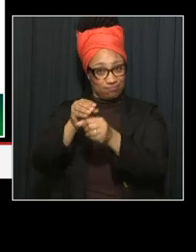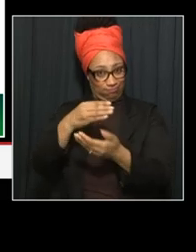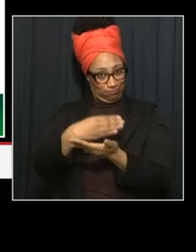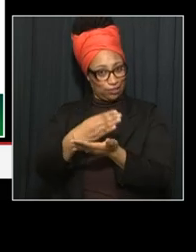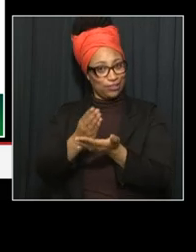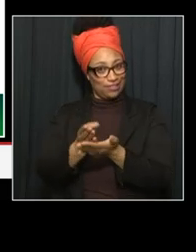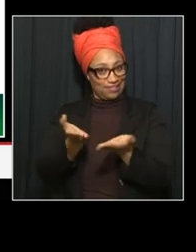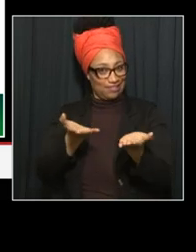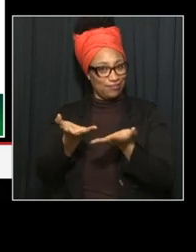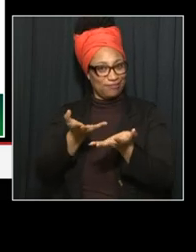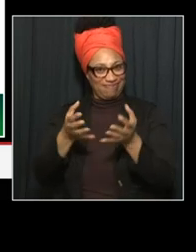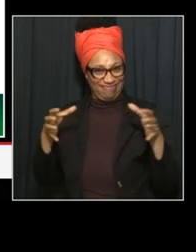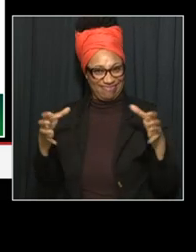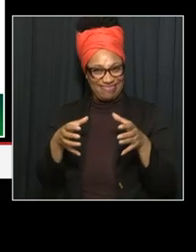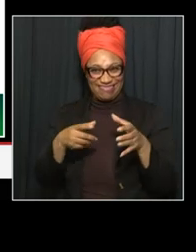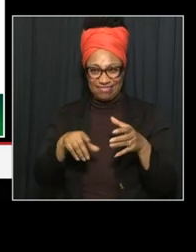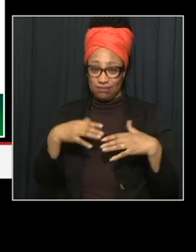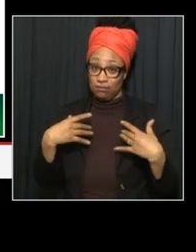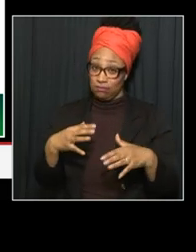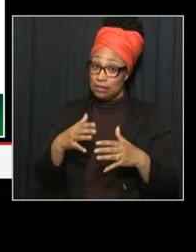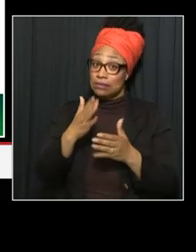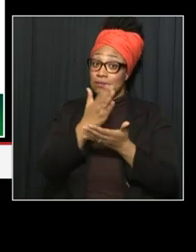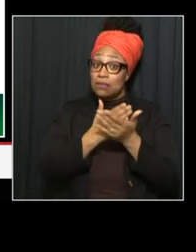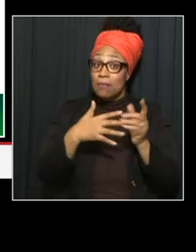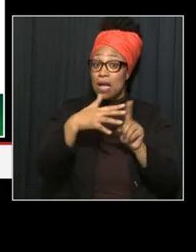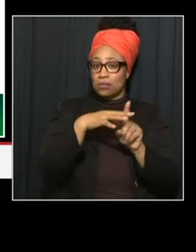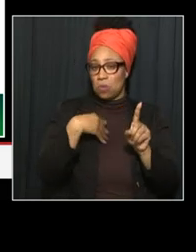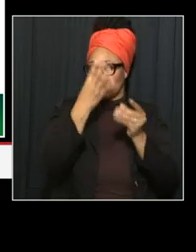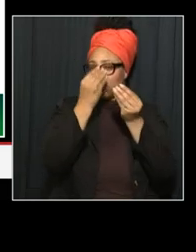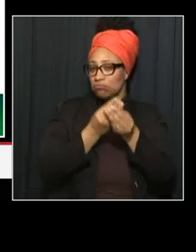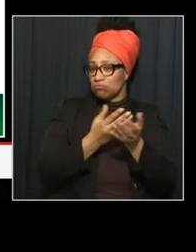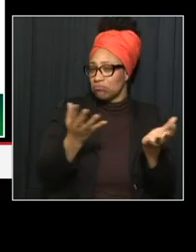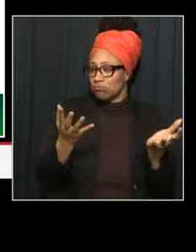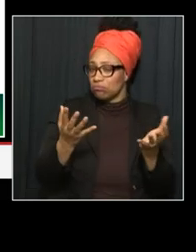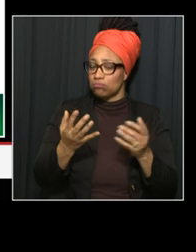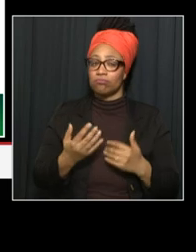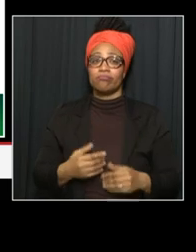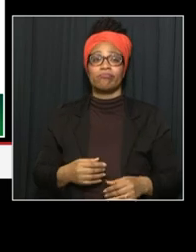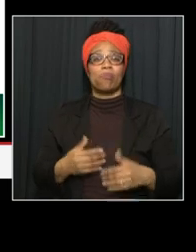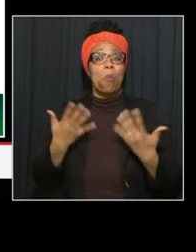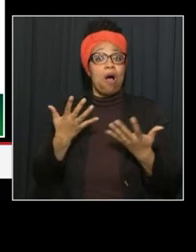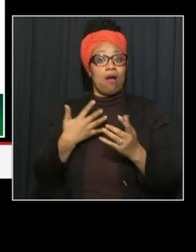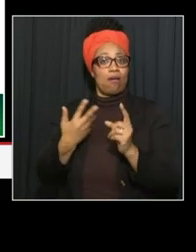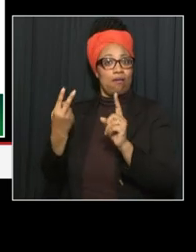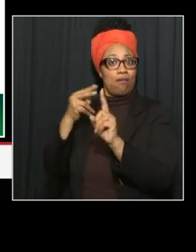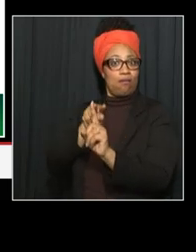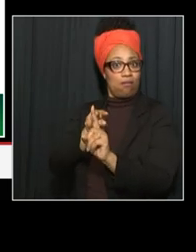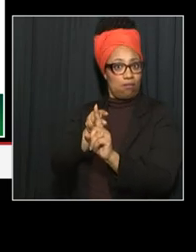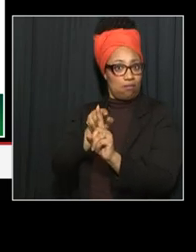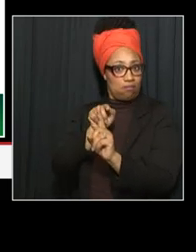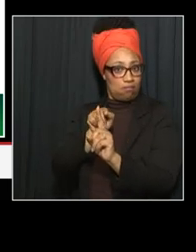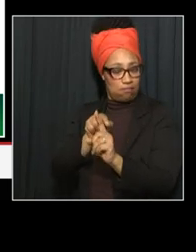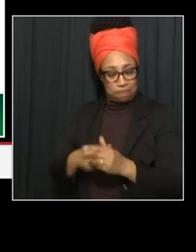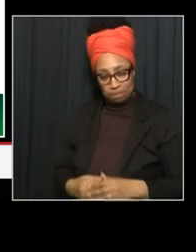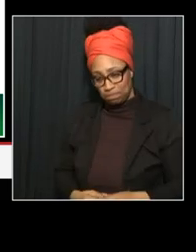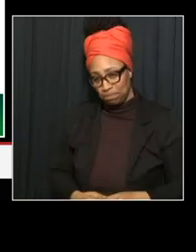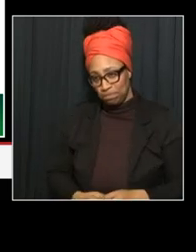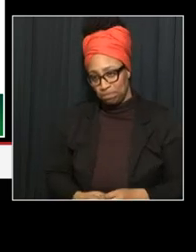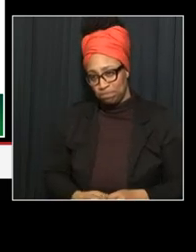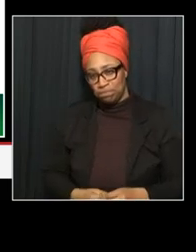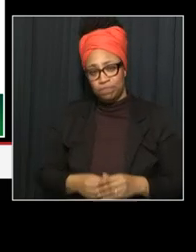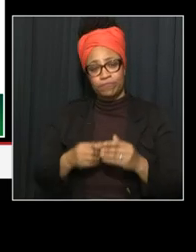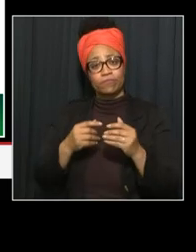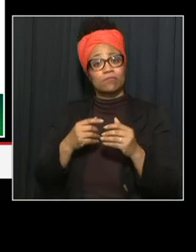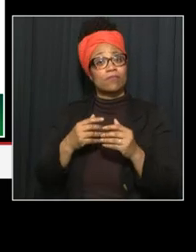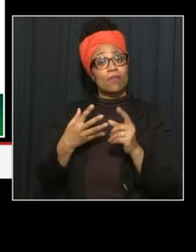context so you're thinking of the budget as we think of it. So first, from a process standpoint, what does it look like to formulate the budget? Well, it happens really